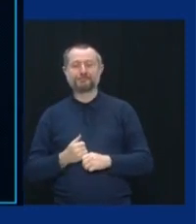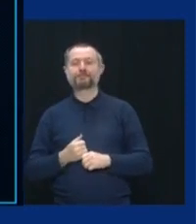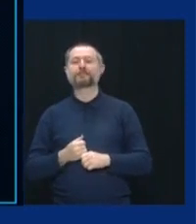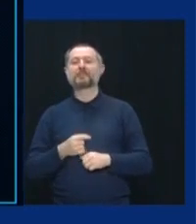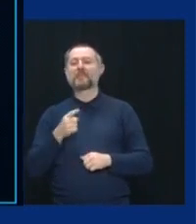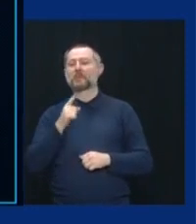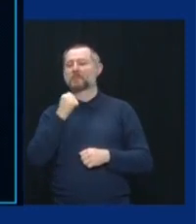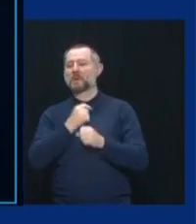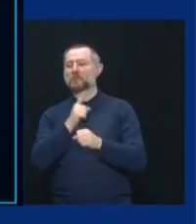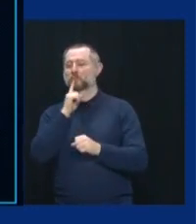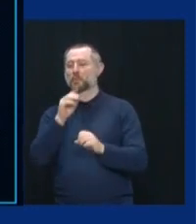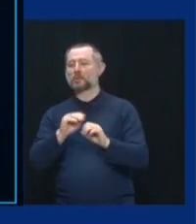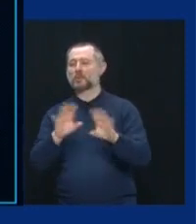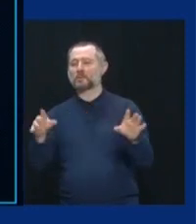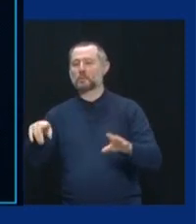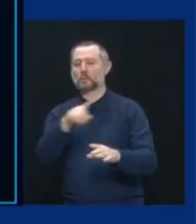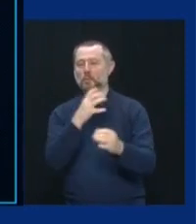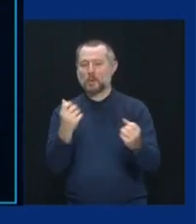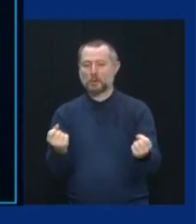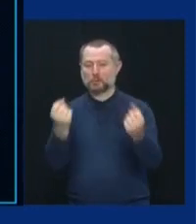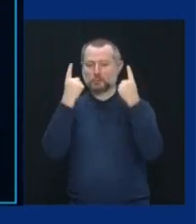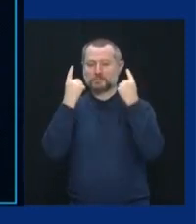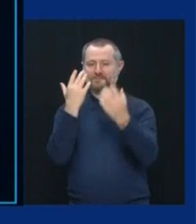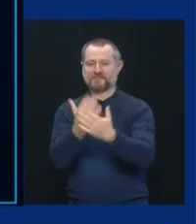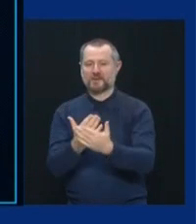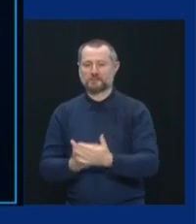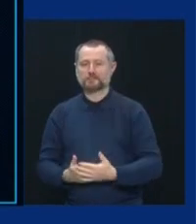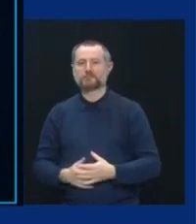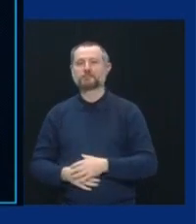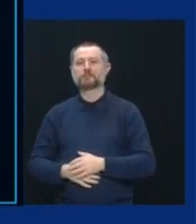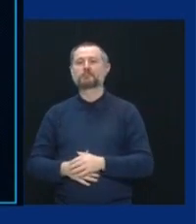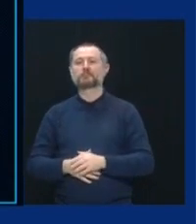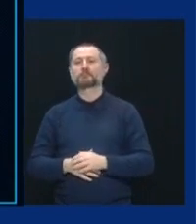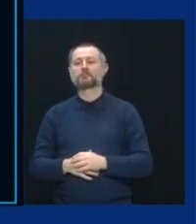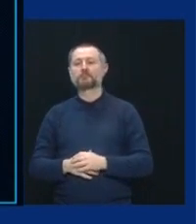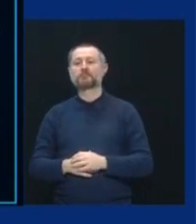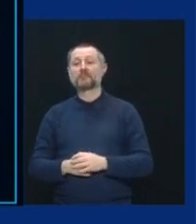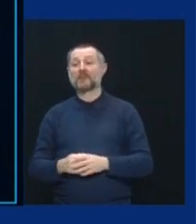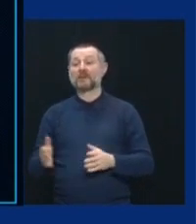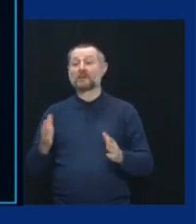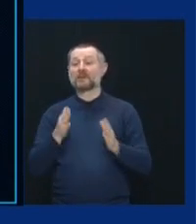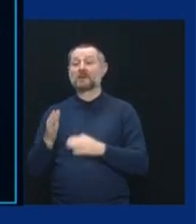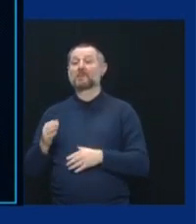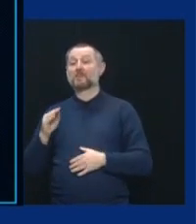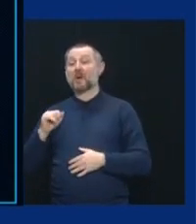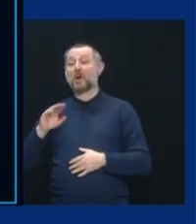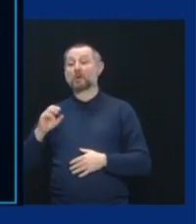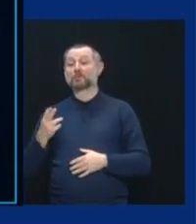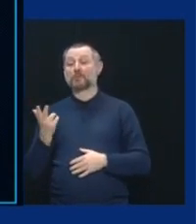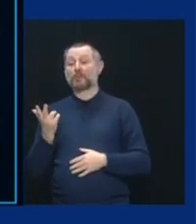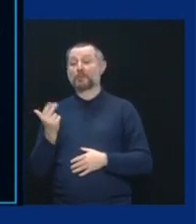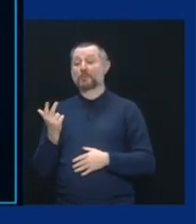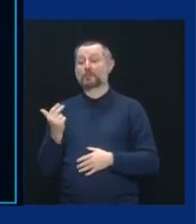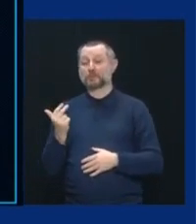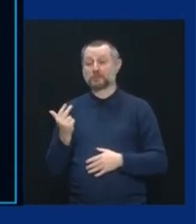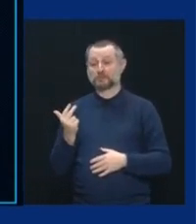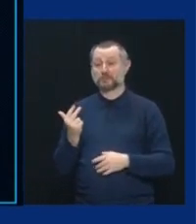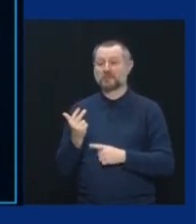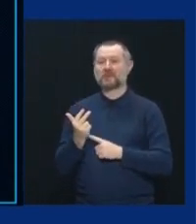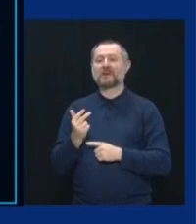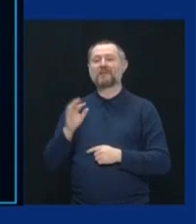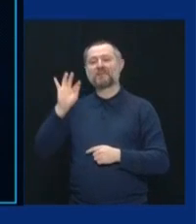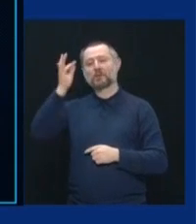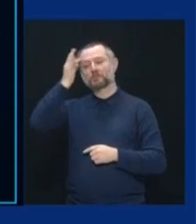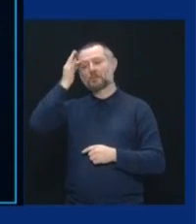get the facts on this. On March 13th, Federal Center for Medicaid